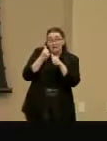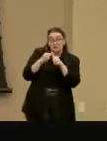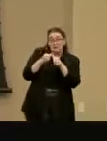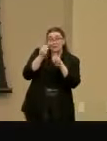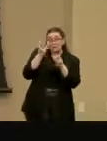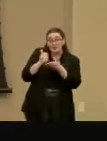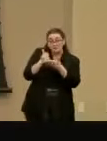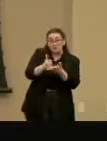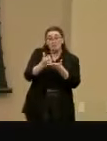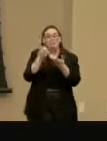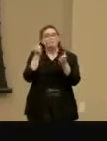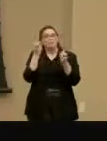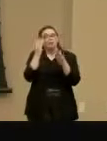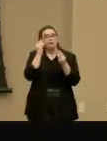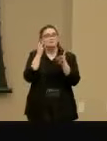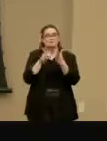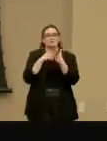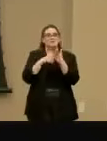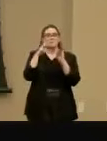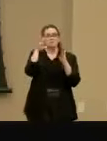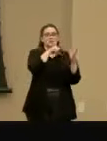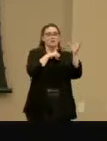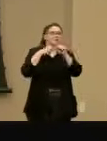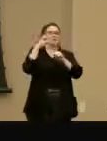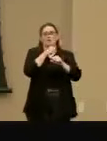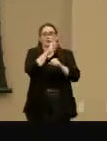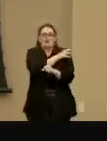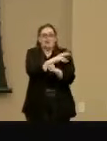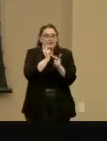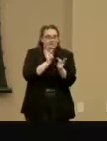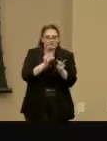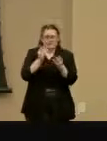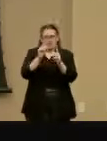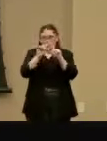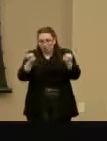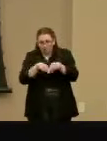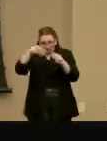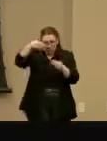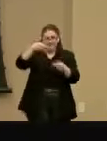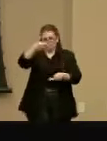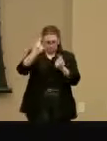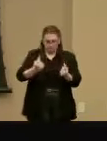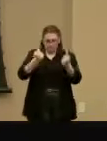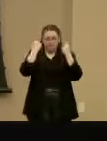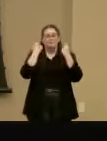information. A lot of information is sometimes given in these clinic visits. Handouts can be given sometimes, or just all